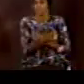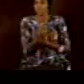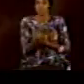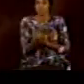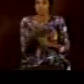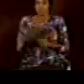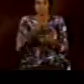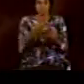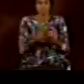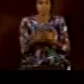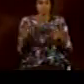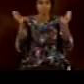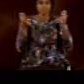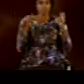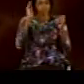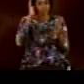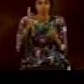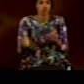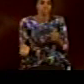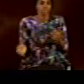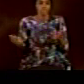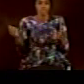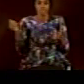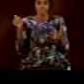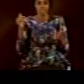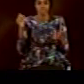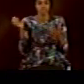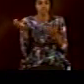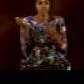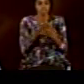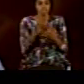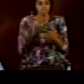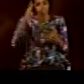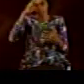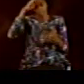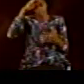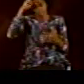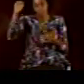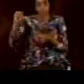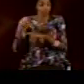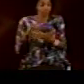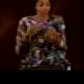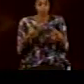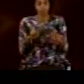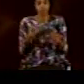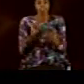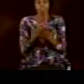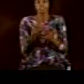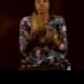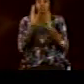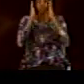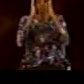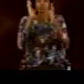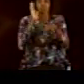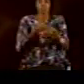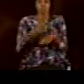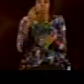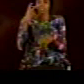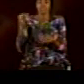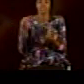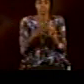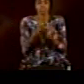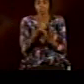them and they will be focused on seeing Jesus. They will be focused on knowing him. Talk to the Lord in prayer.